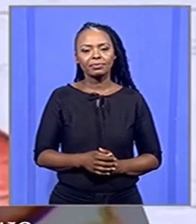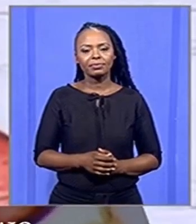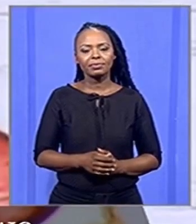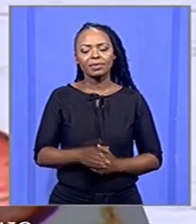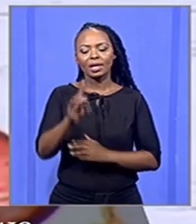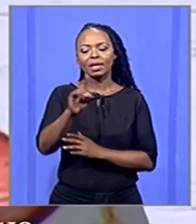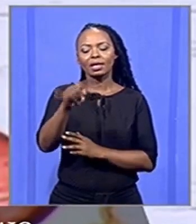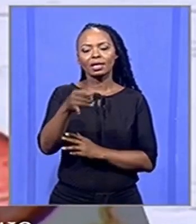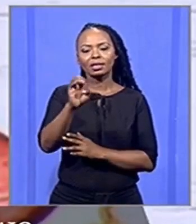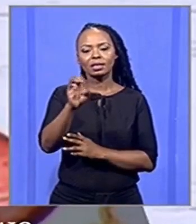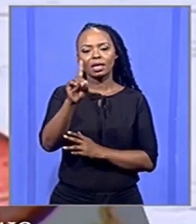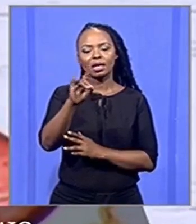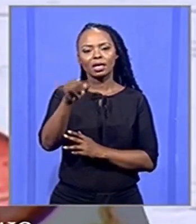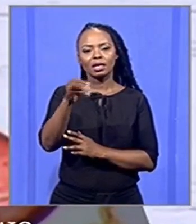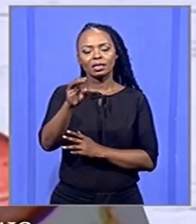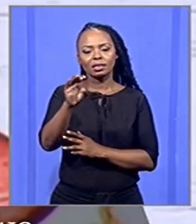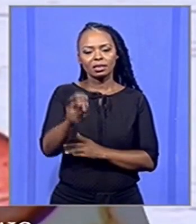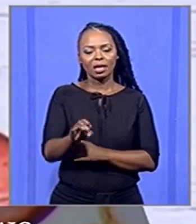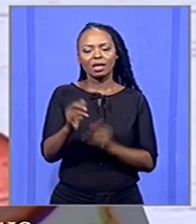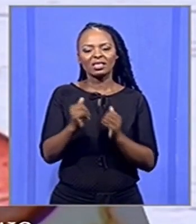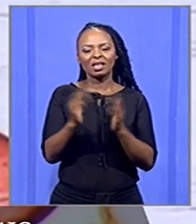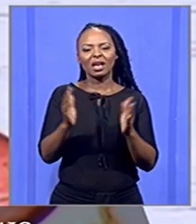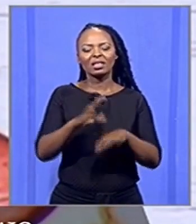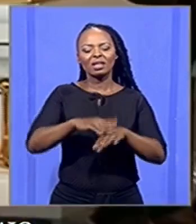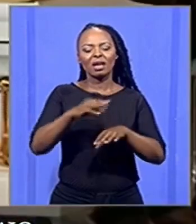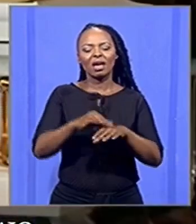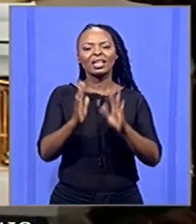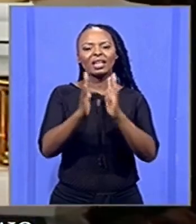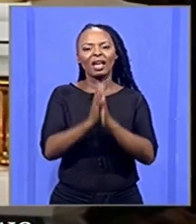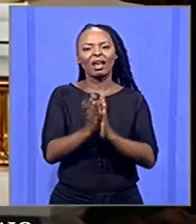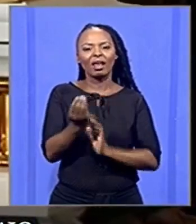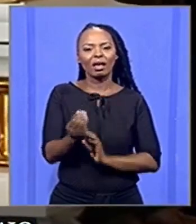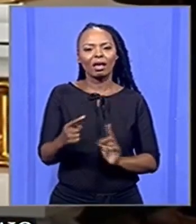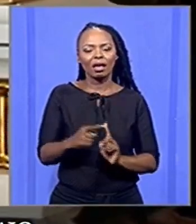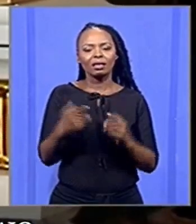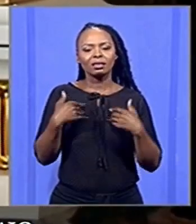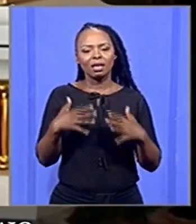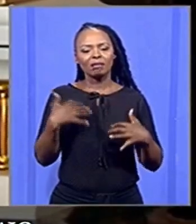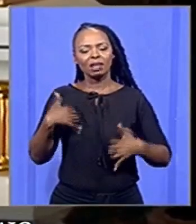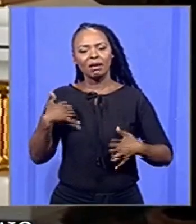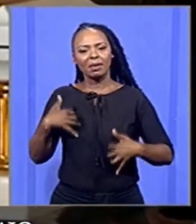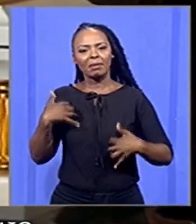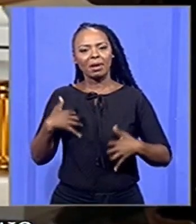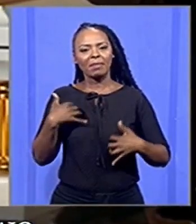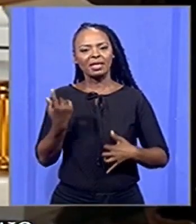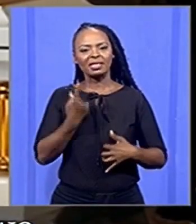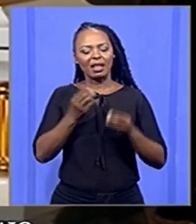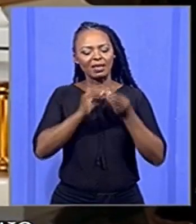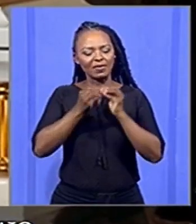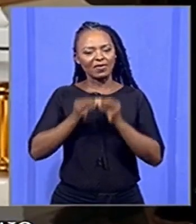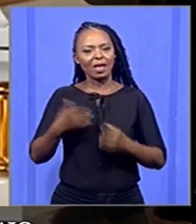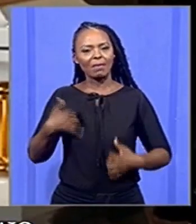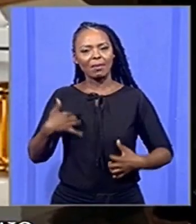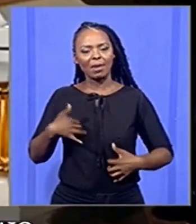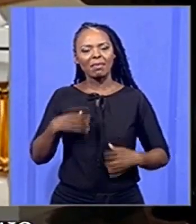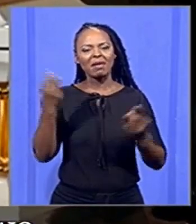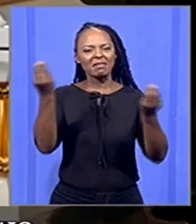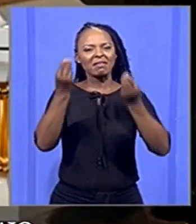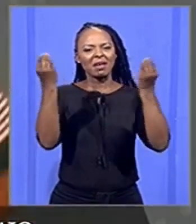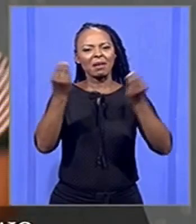Jeje o simolotse mmino a le dingwaga di le 10 kwa Soulsville ka katara ya maitirelwa. O itsege e le mogaka wa mmino